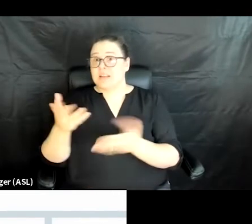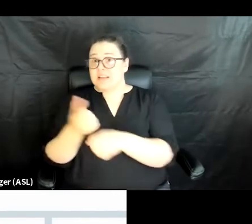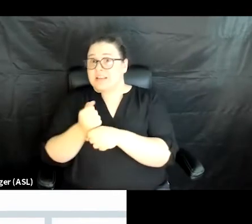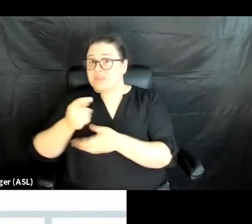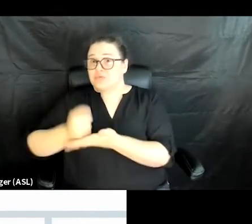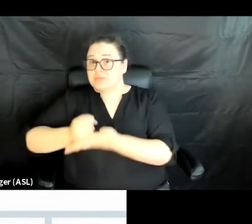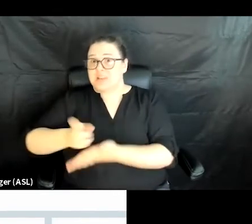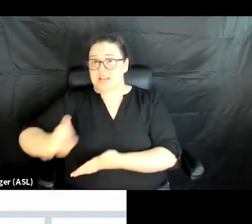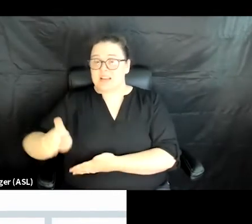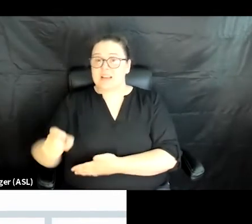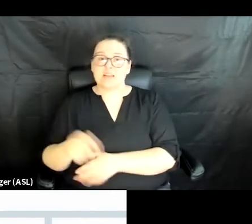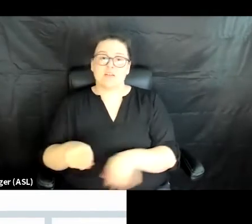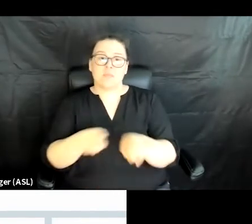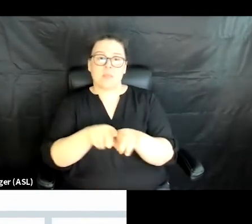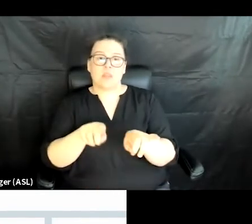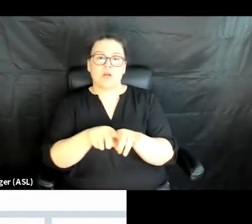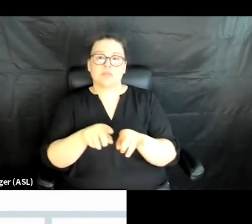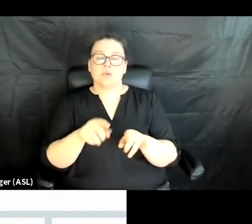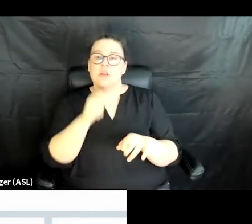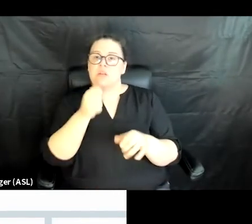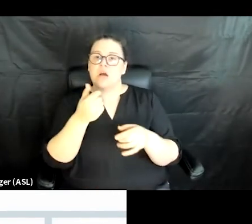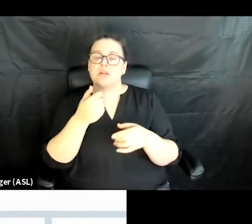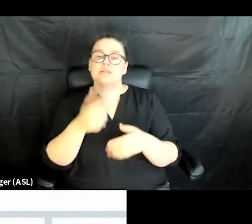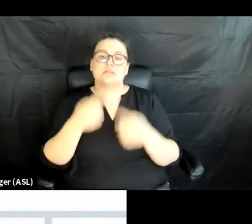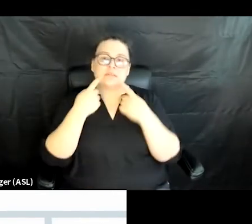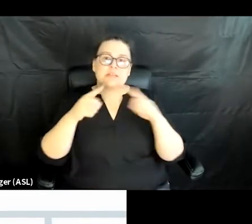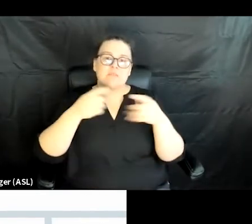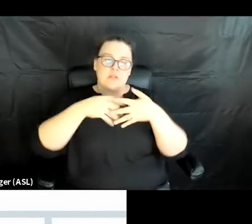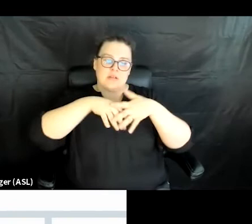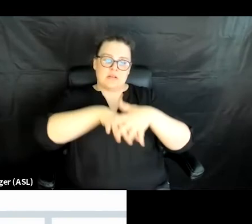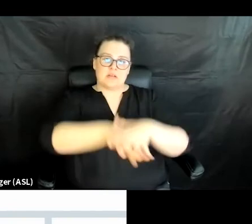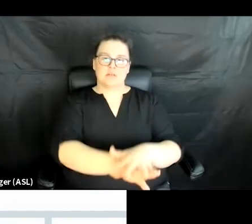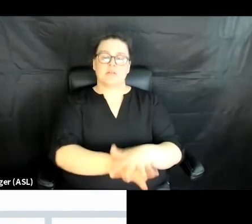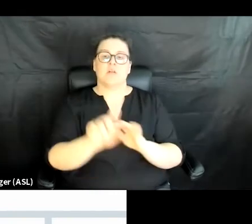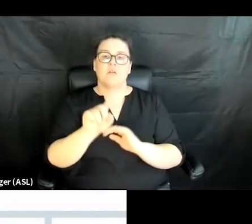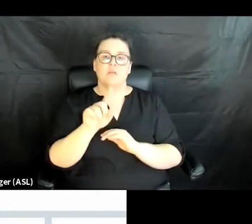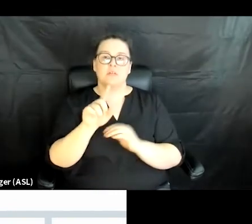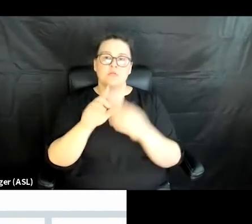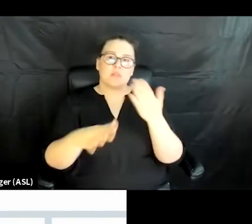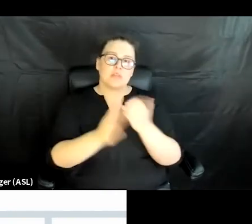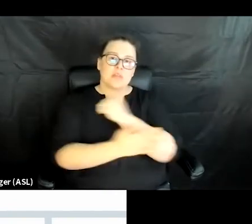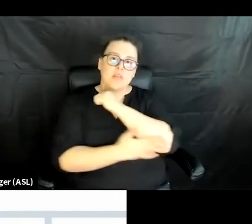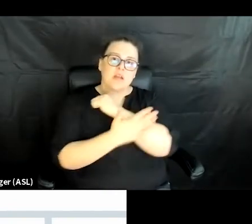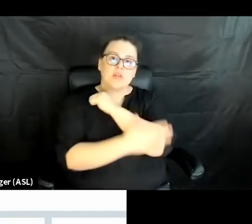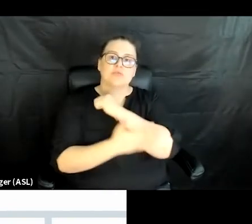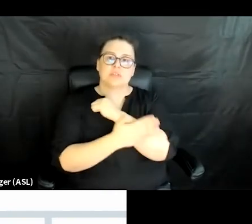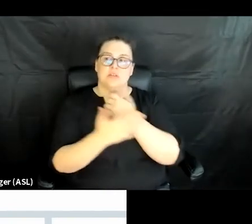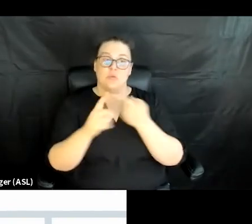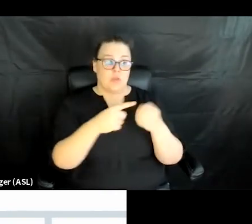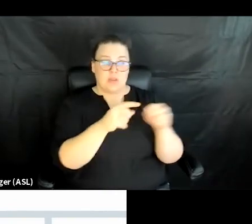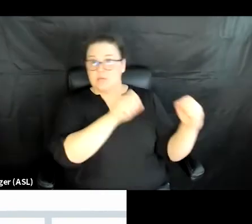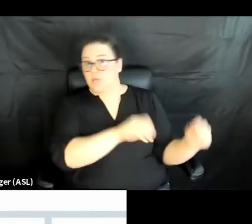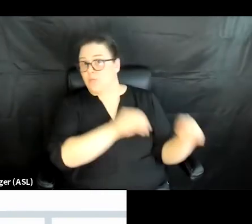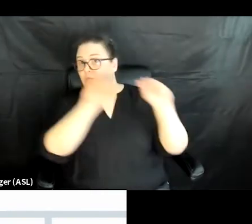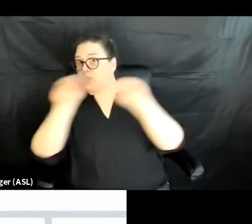There's also unsuccessful assimilation into the first world country, okay, or the developed countries once they immigrate to the United